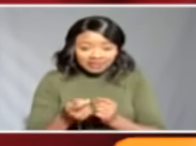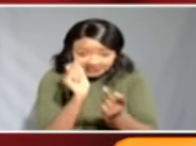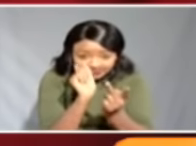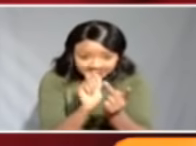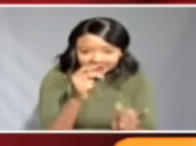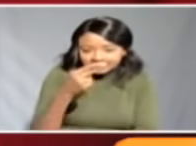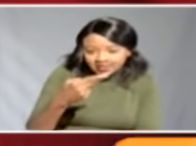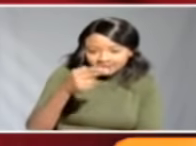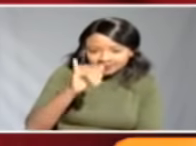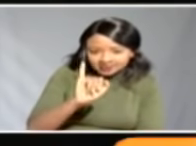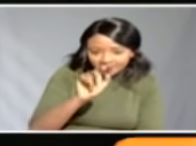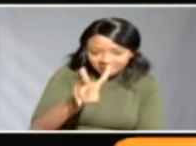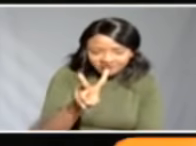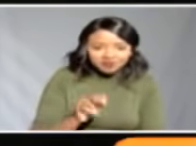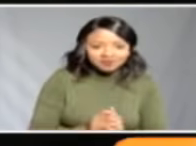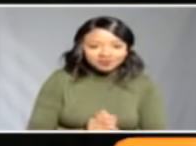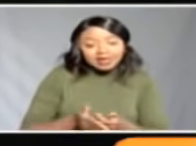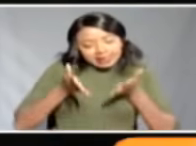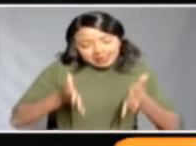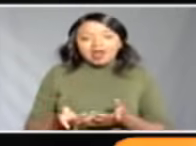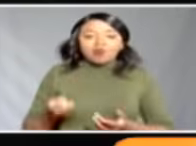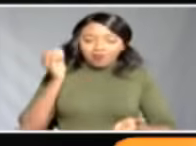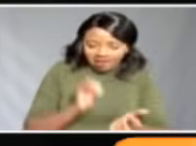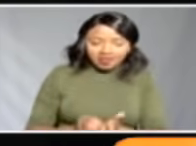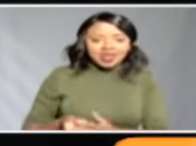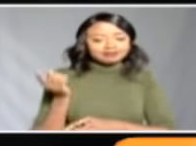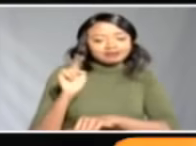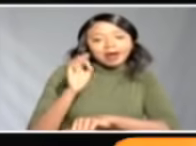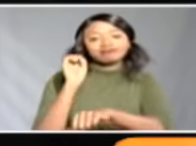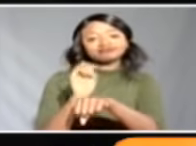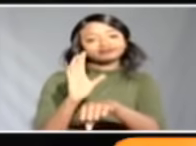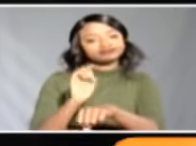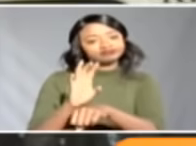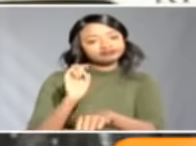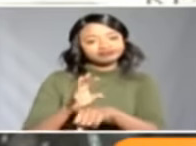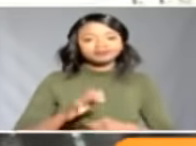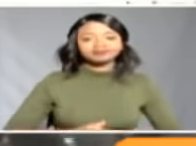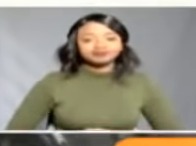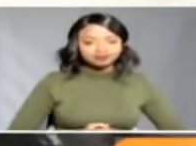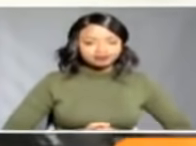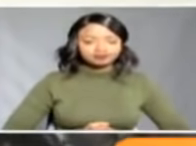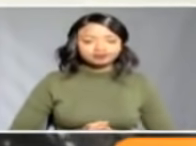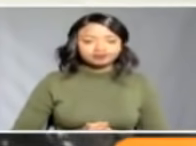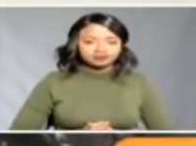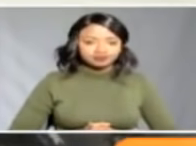HIV. E, na sasa leo ndio tunaenda ya tano ya guidance and counseling.